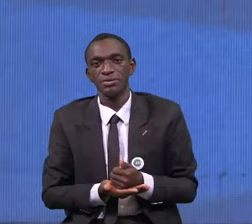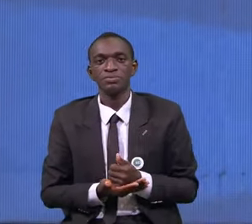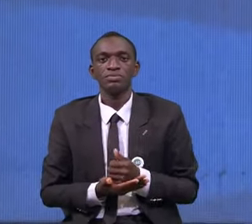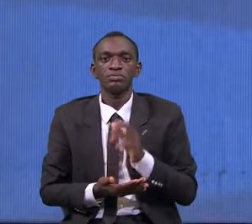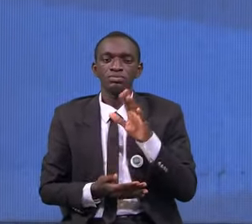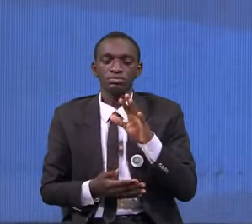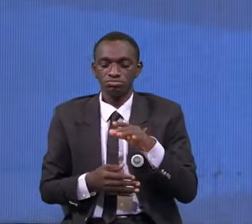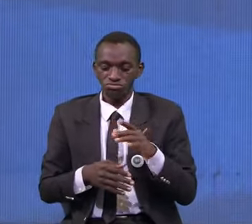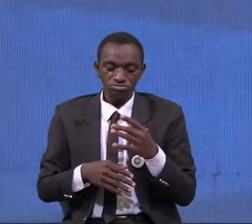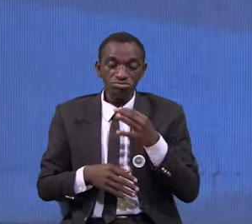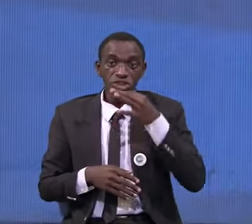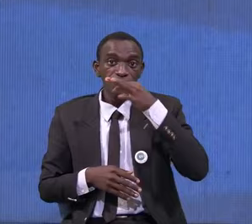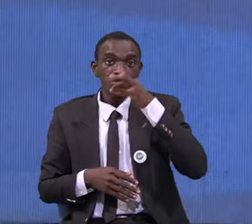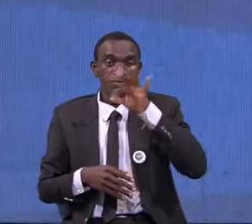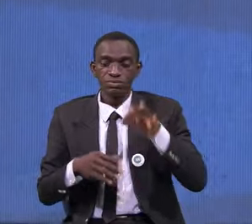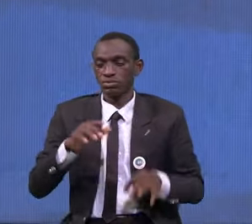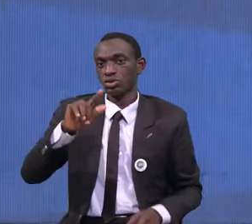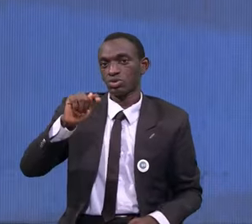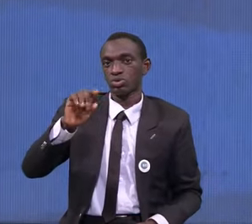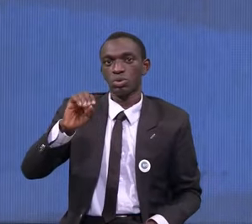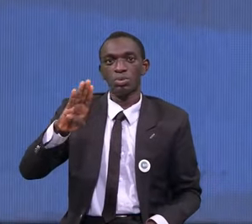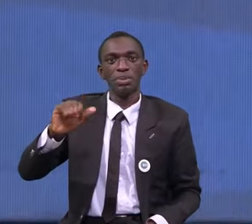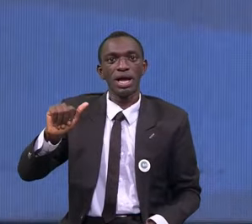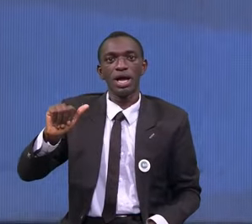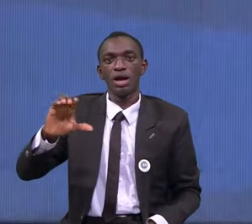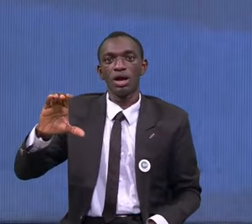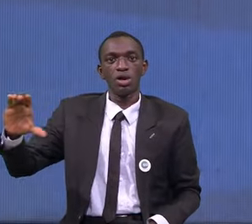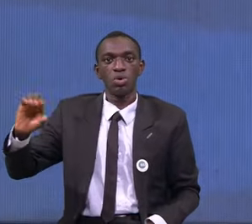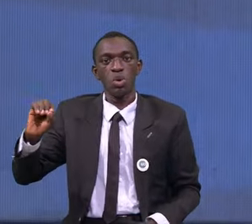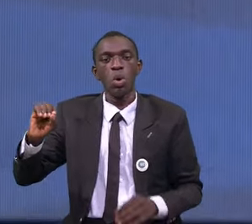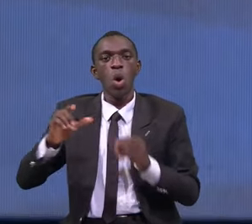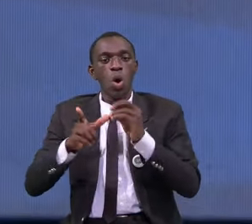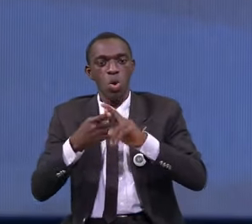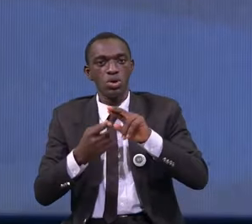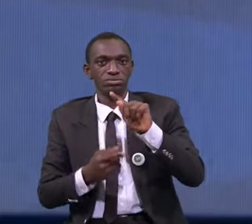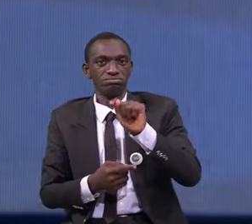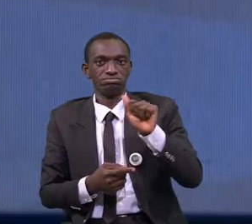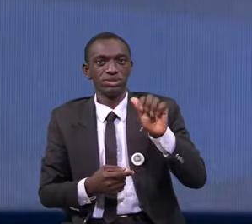Tobacco, tabac was the food of the family.